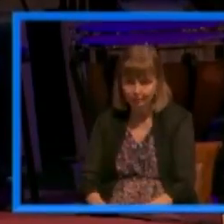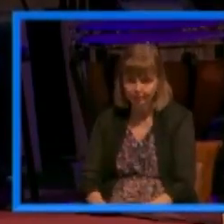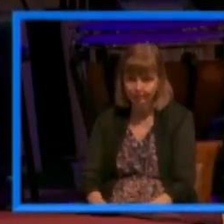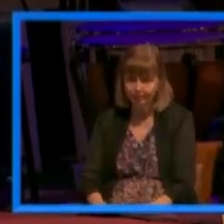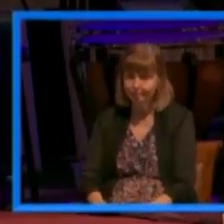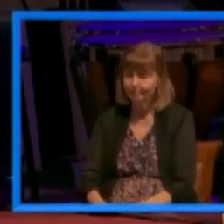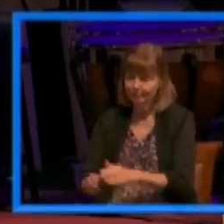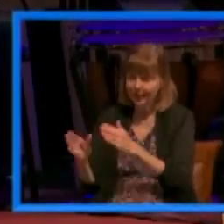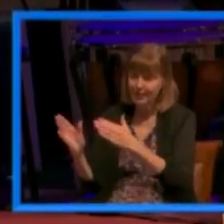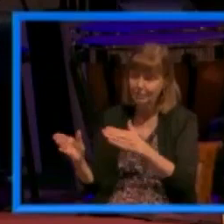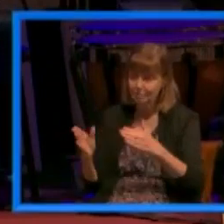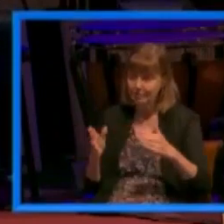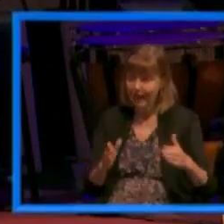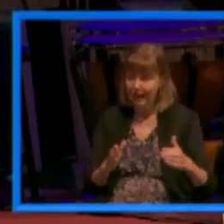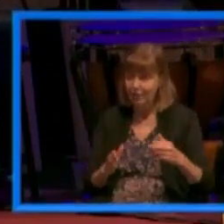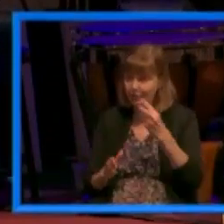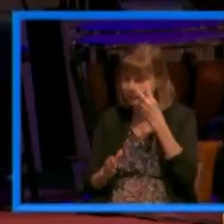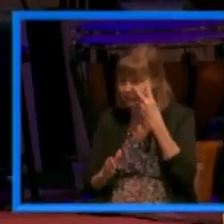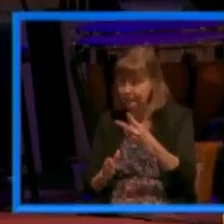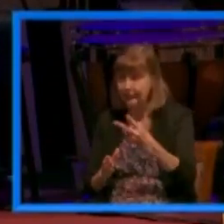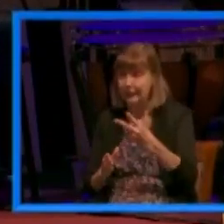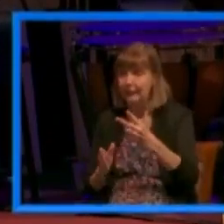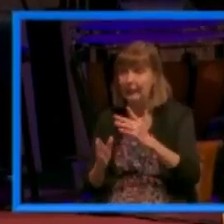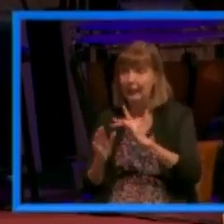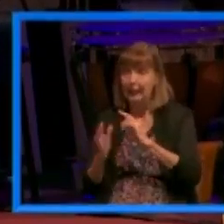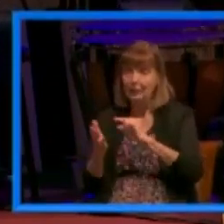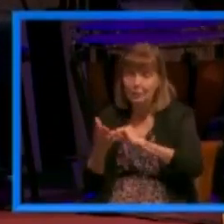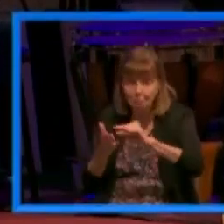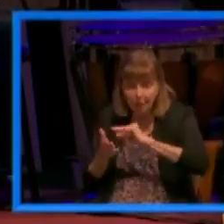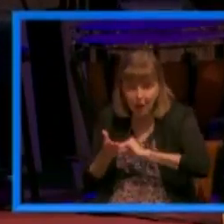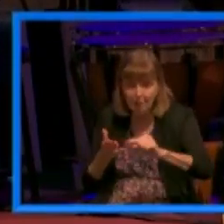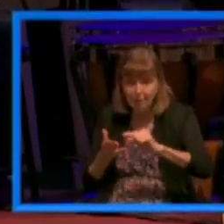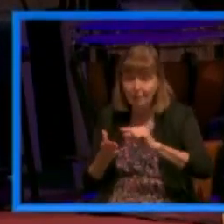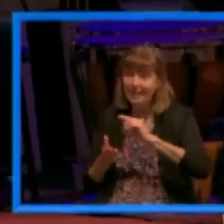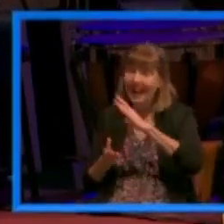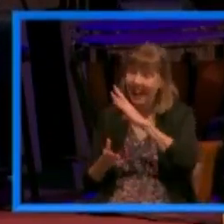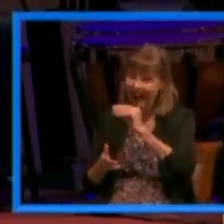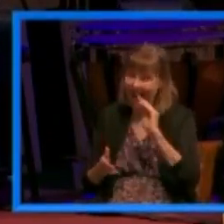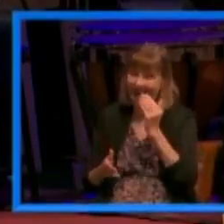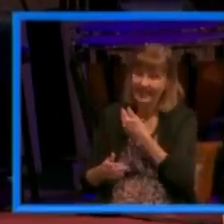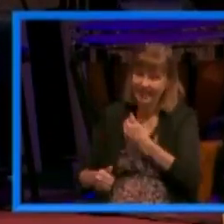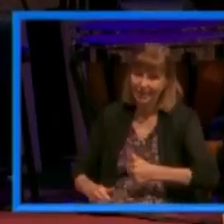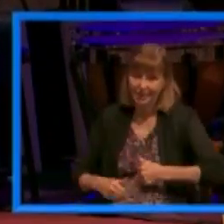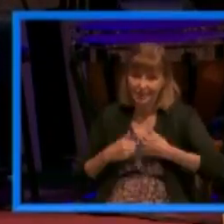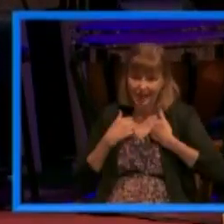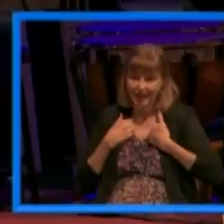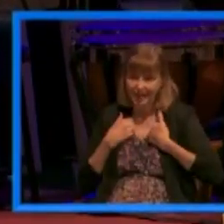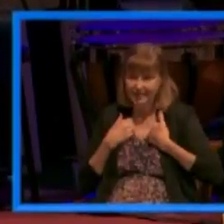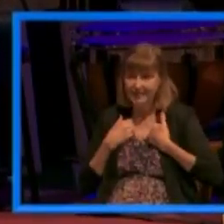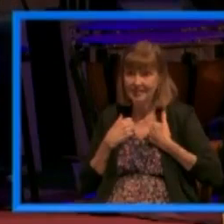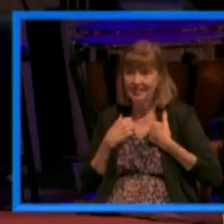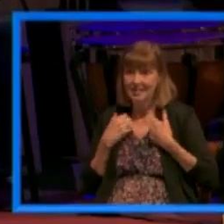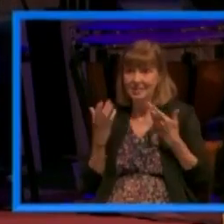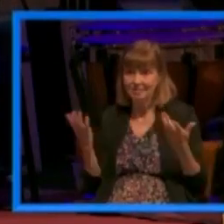that we see all through Scripture and all through our own lives. We make a wreckage of what